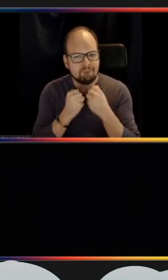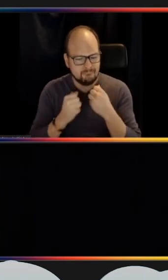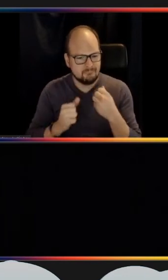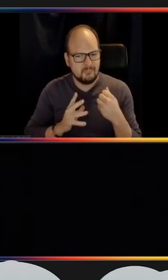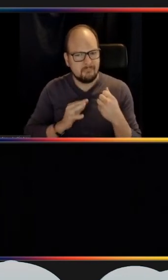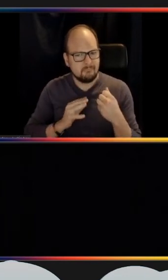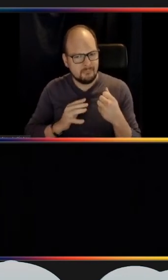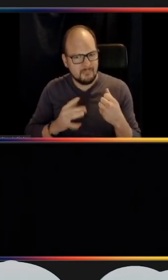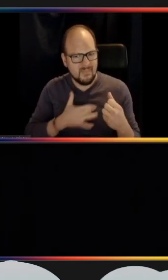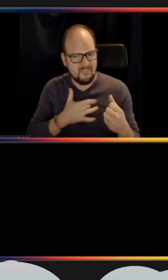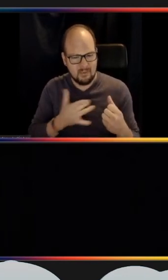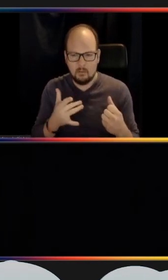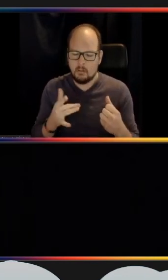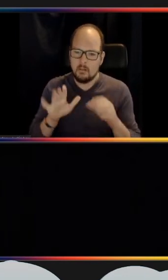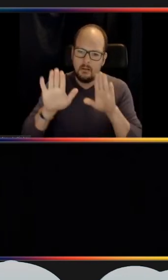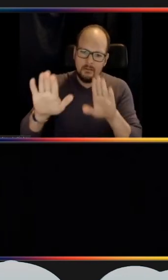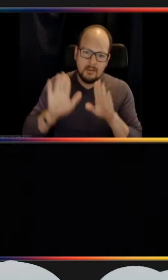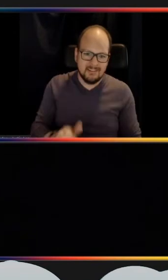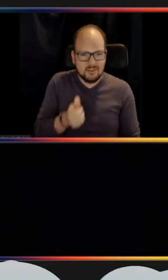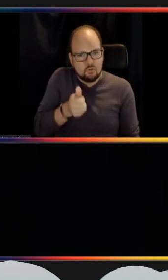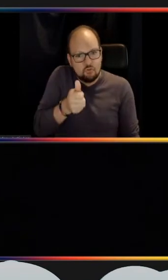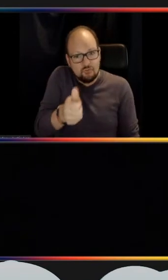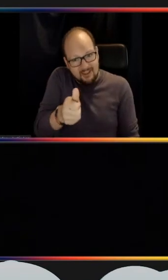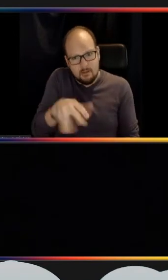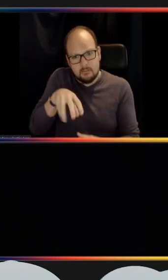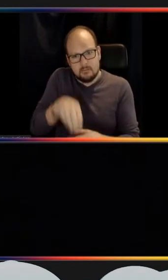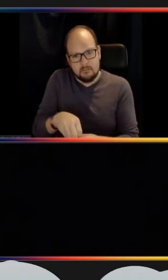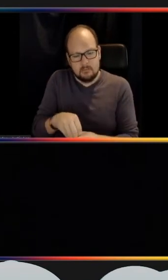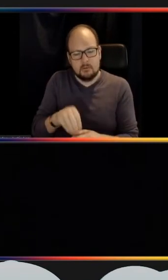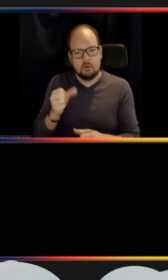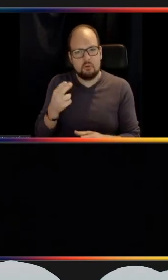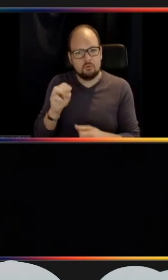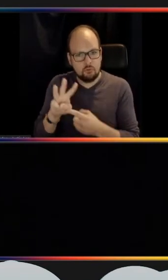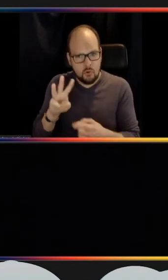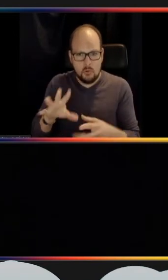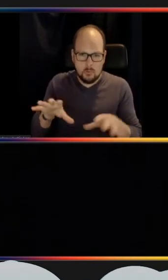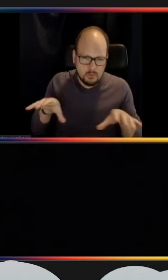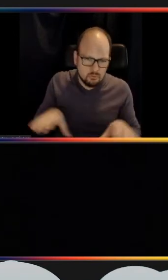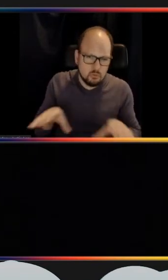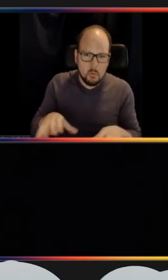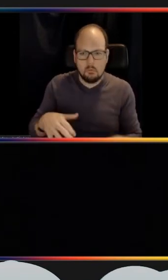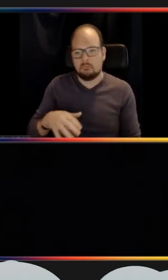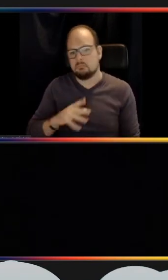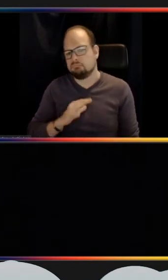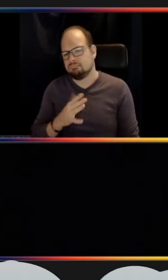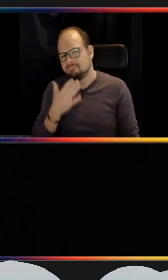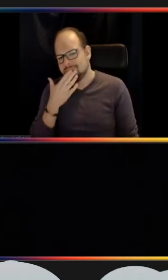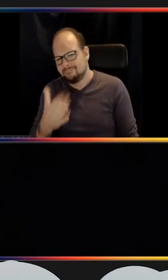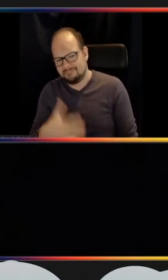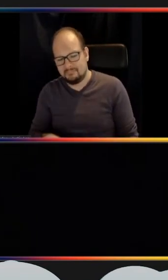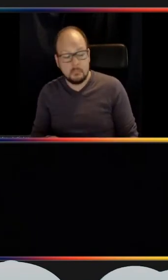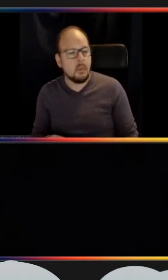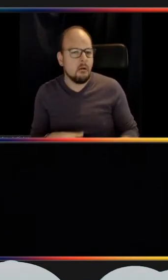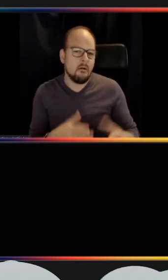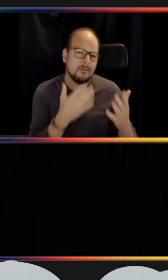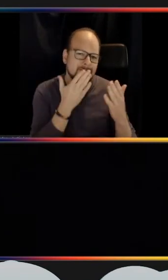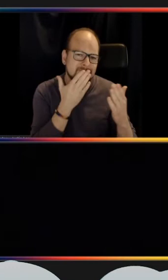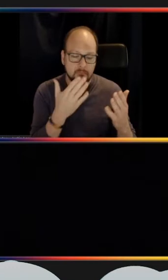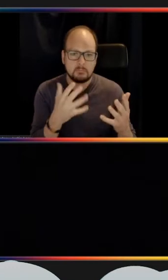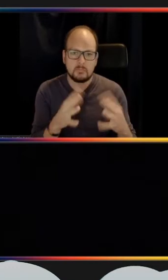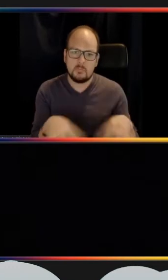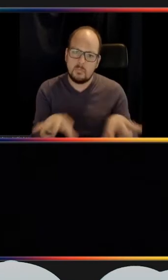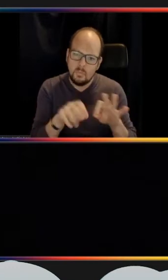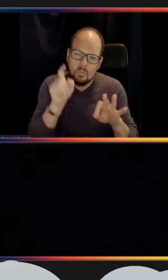grateful to have you on the show, just doing what you do. Like, thank you. I mean, representation matters,